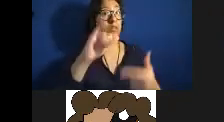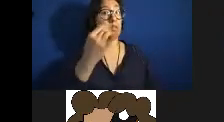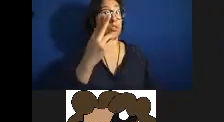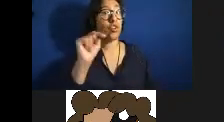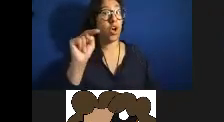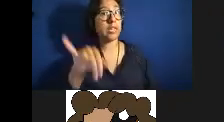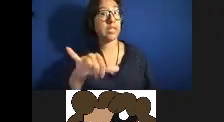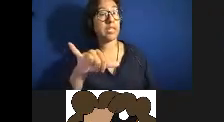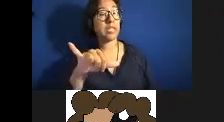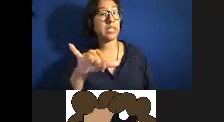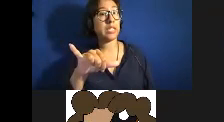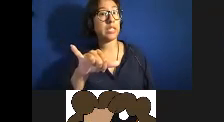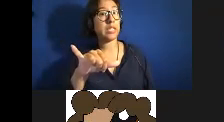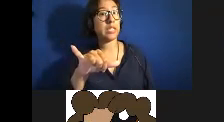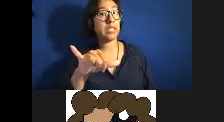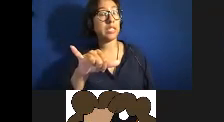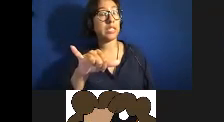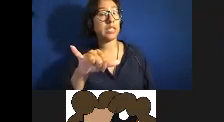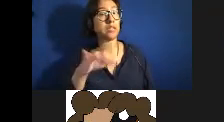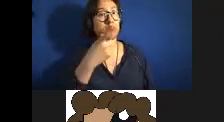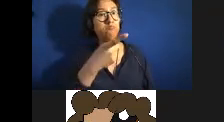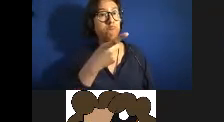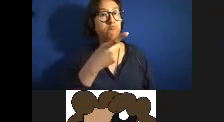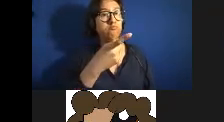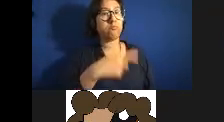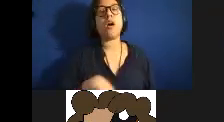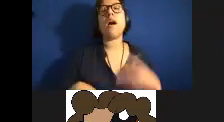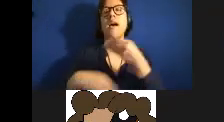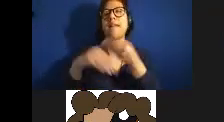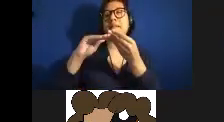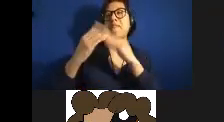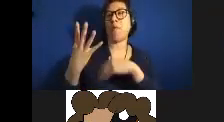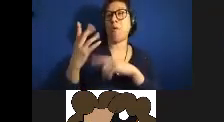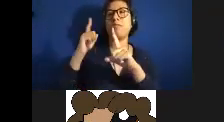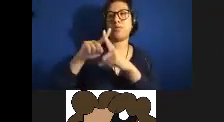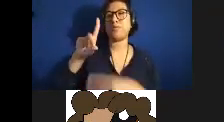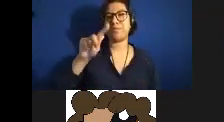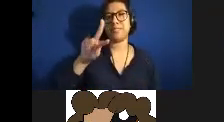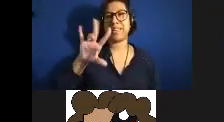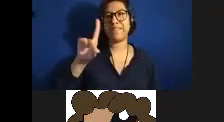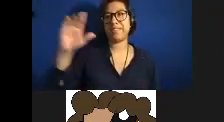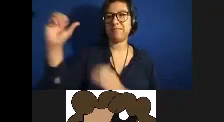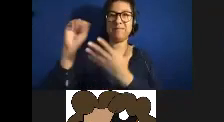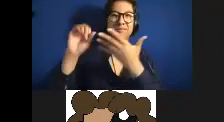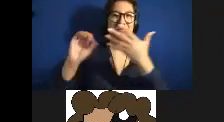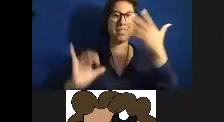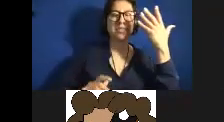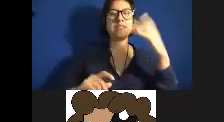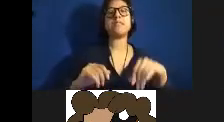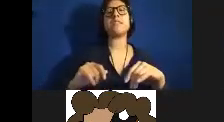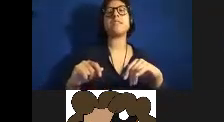last question? Yeah, I just wanted to, if I can, add a number four to David's list.